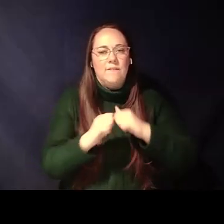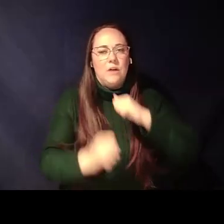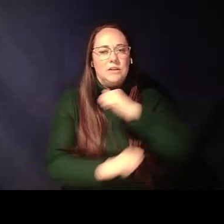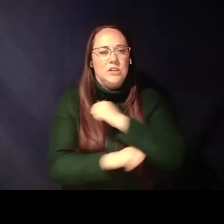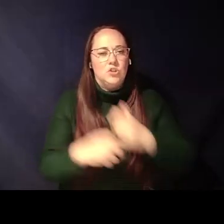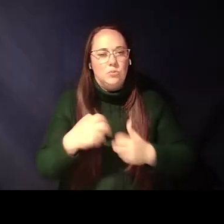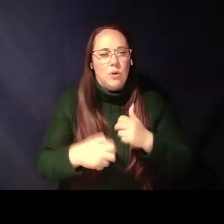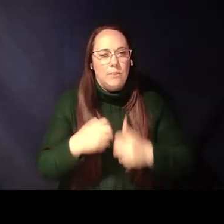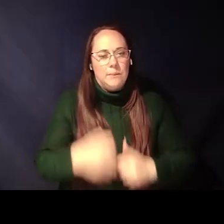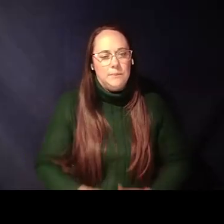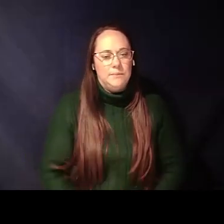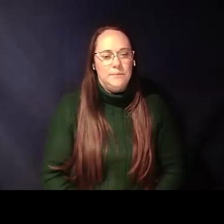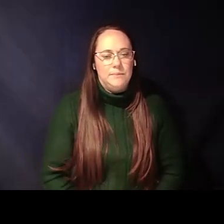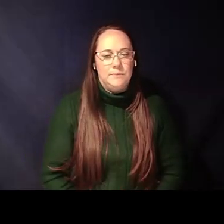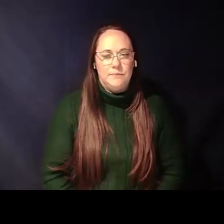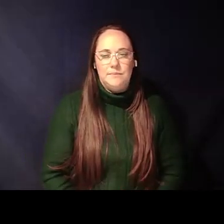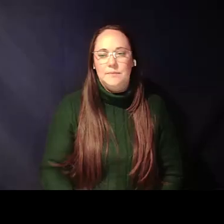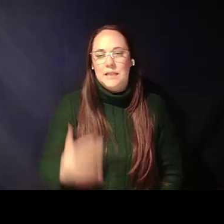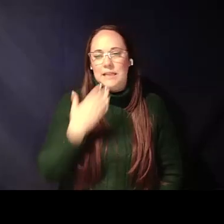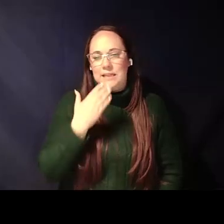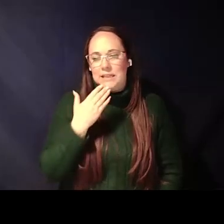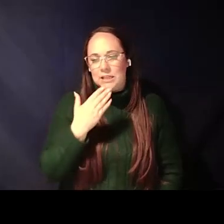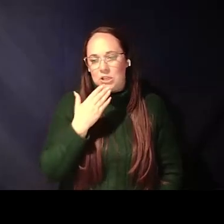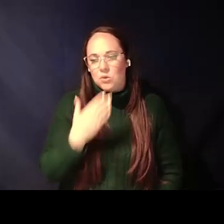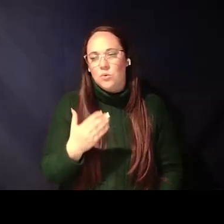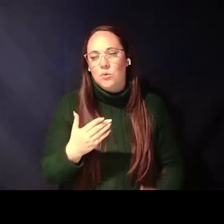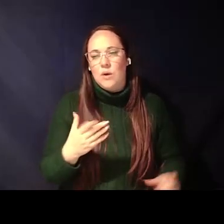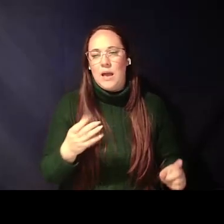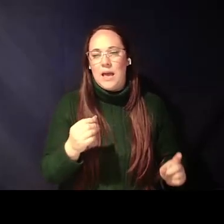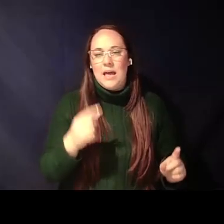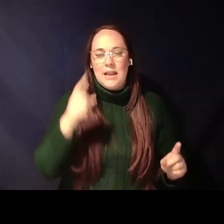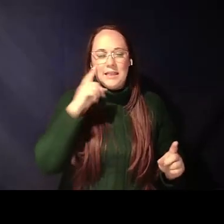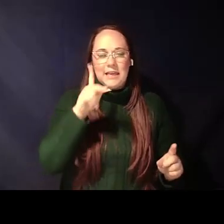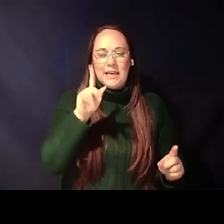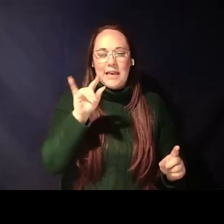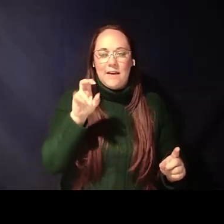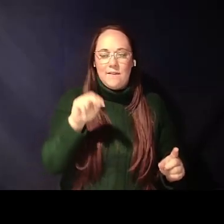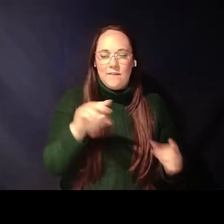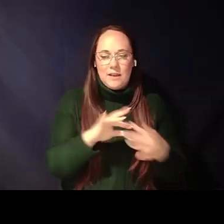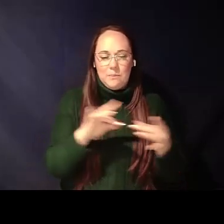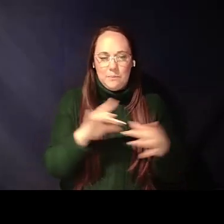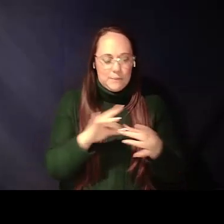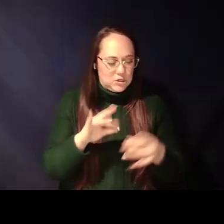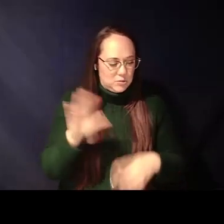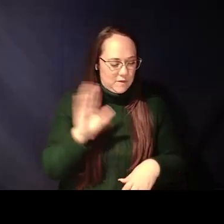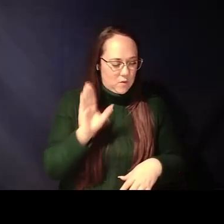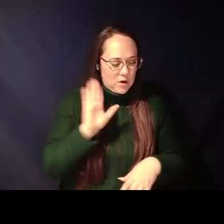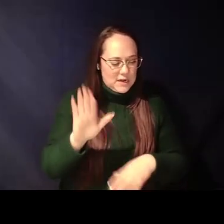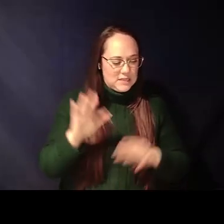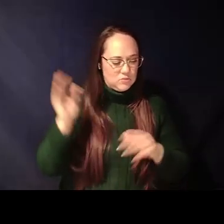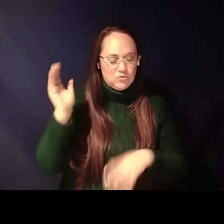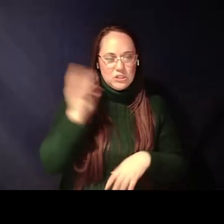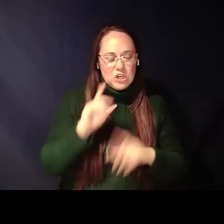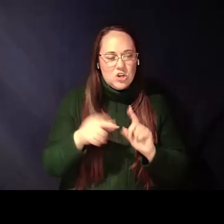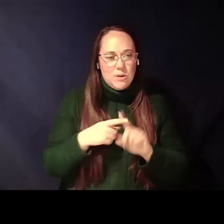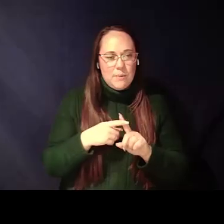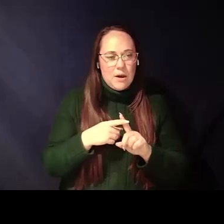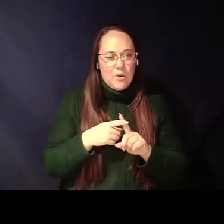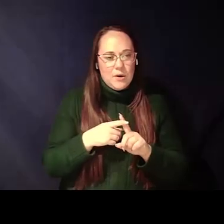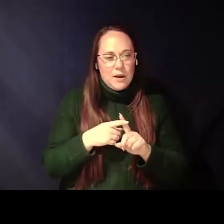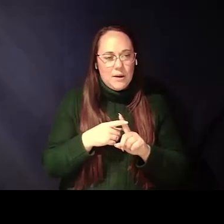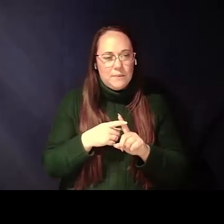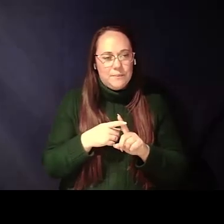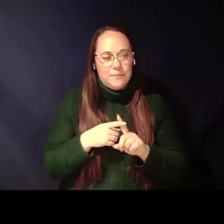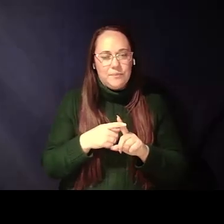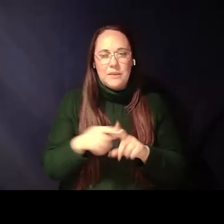problem? Yeah, thanks, Barrick. And I think Kevin raised this point earlier in his presentation about